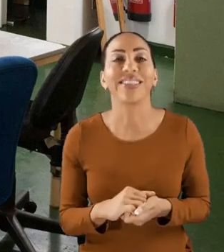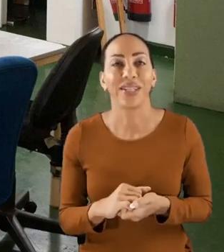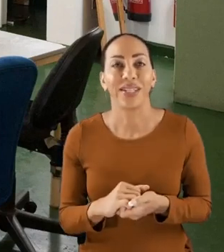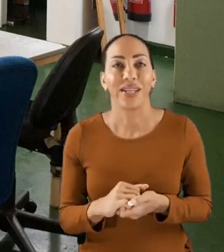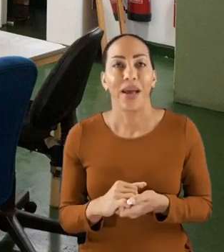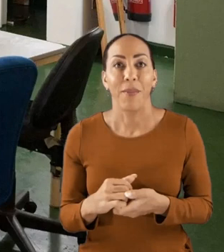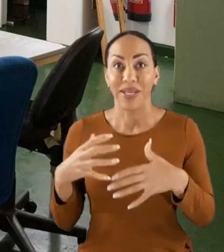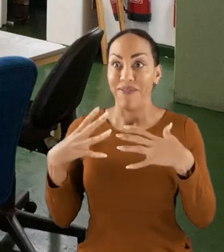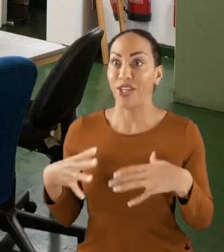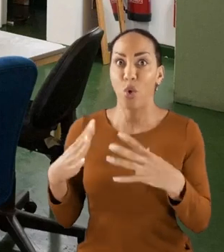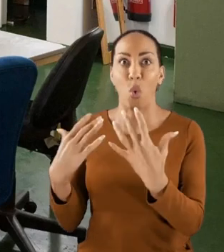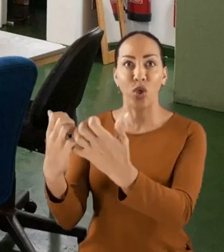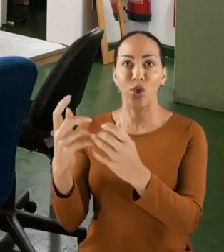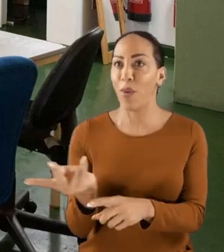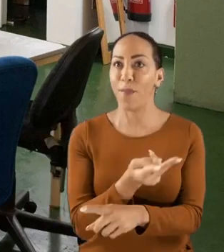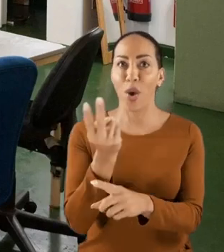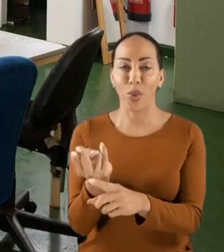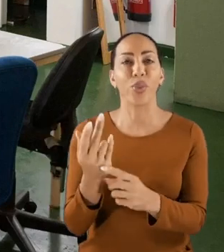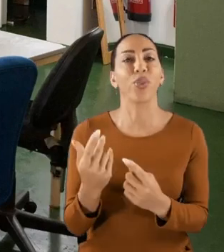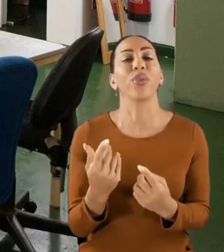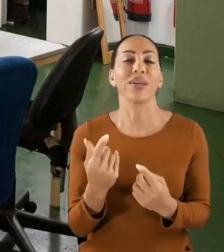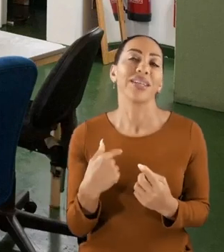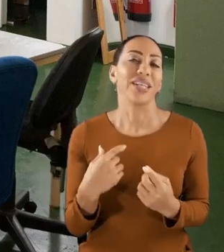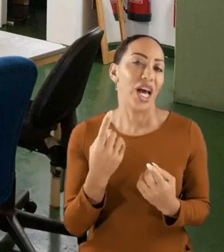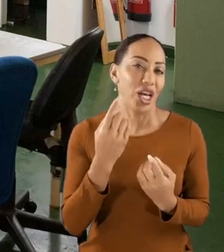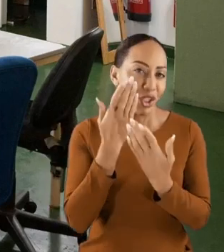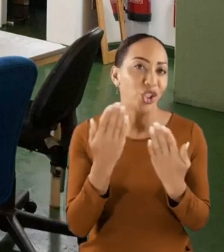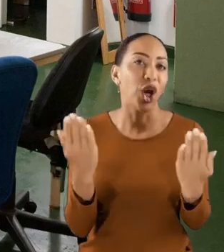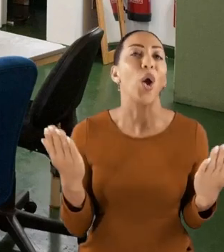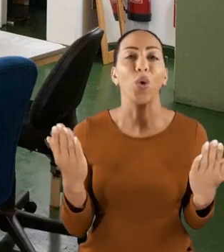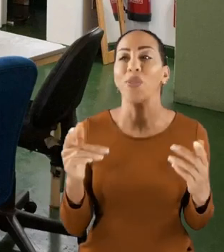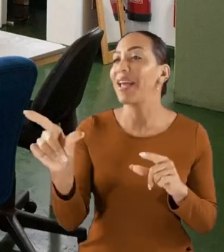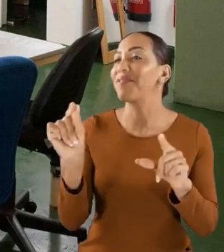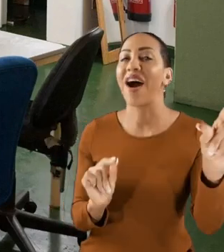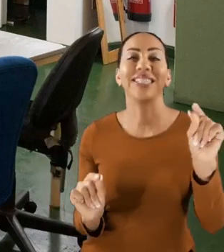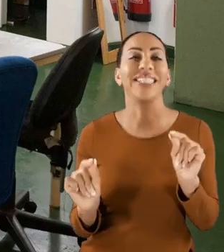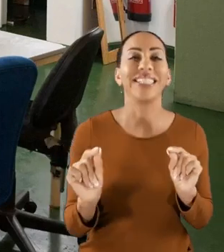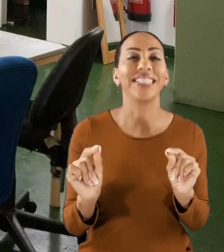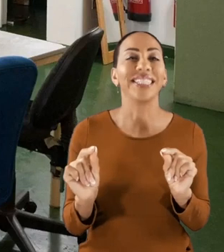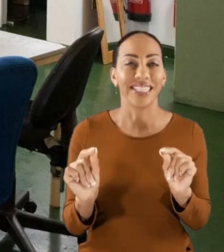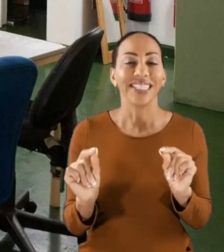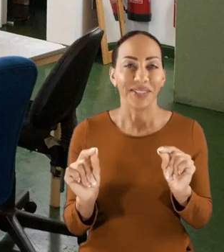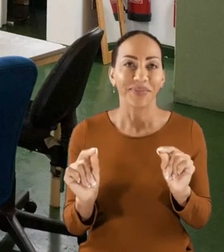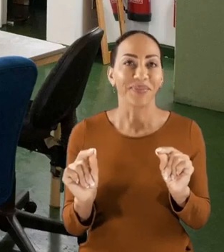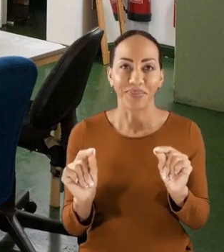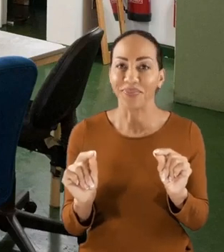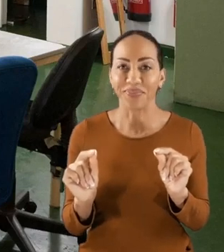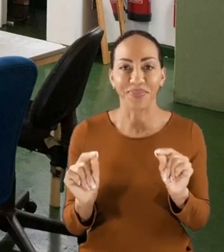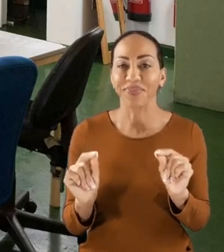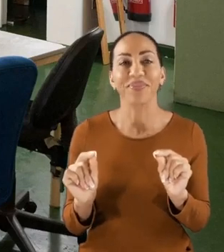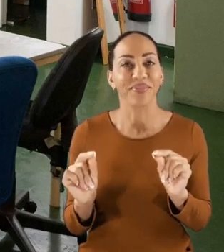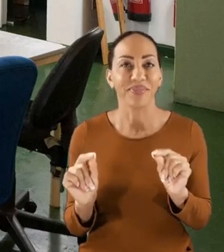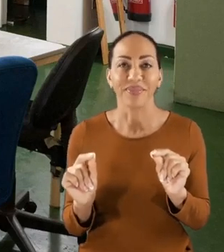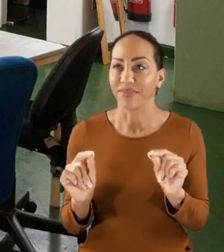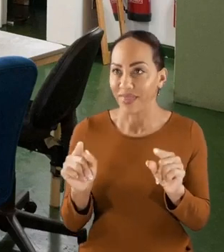well as an in-situ audience. So if you were to do a show which invited an invited audience